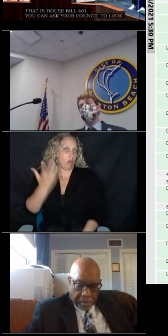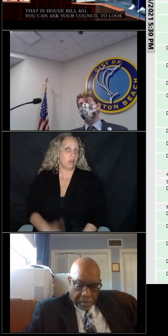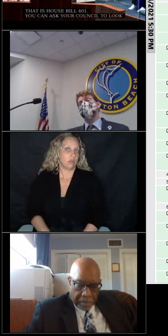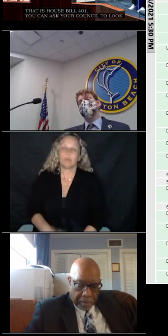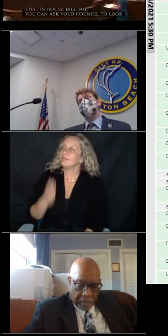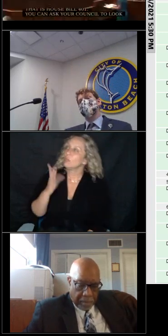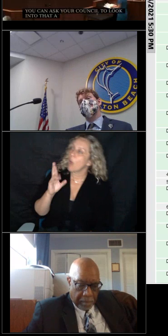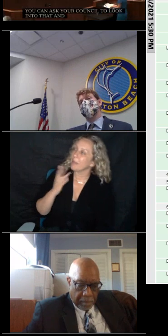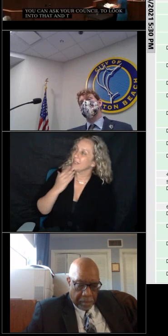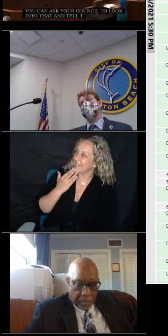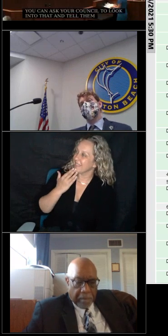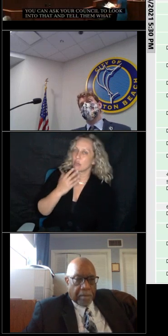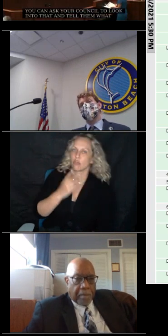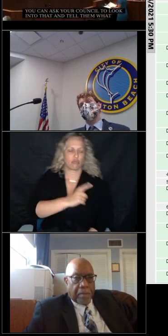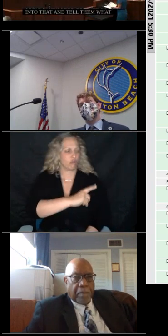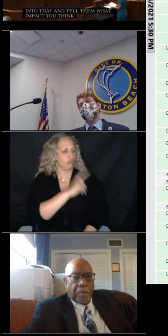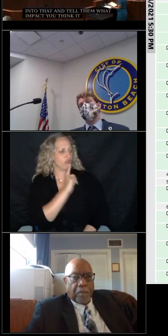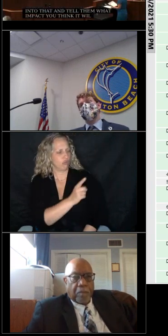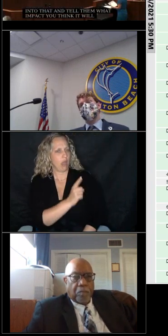Senator. Sure, absolutely.